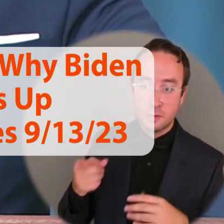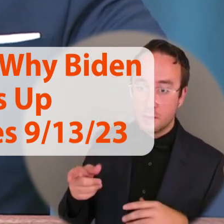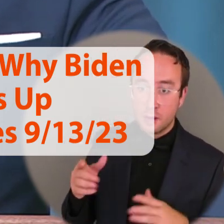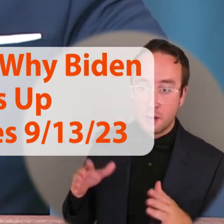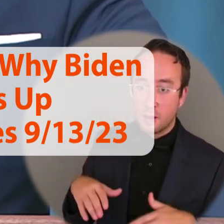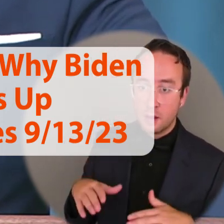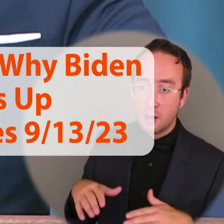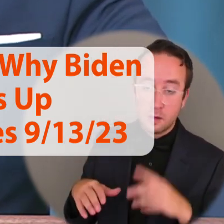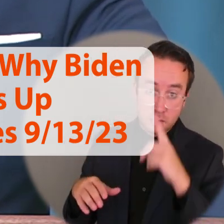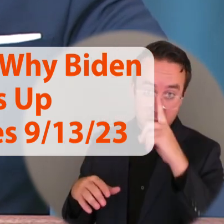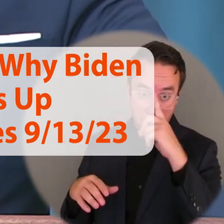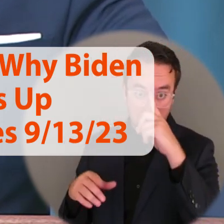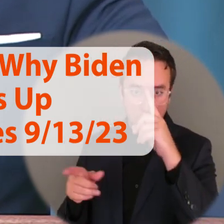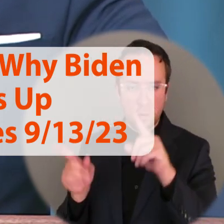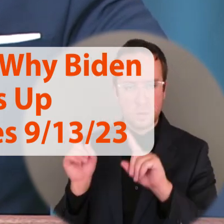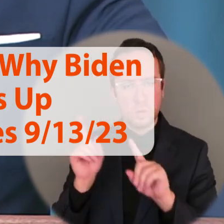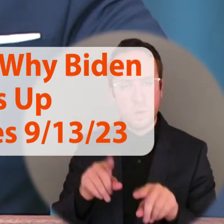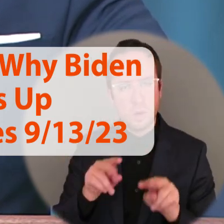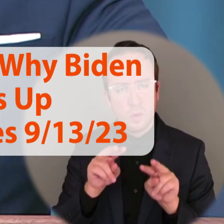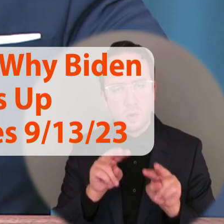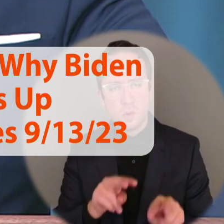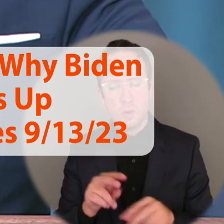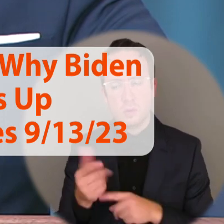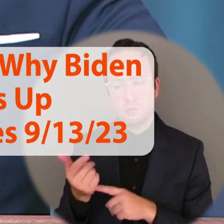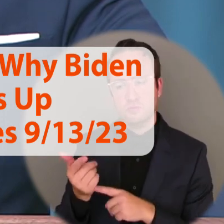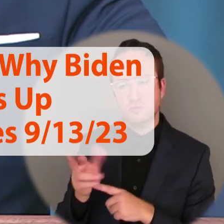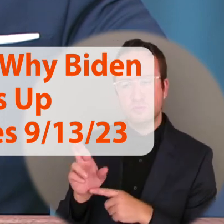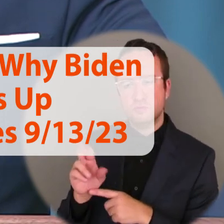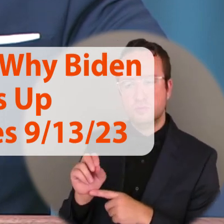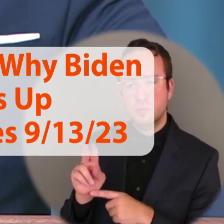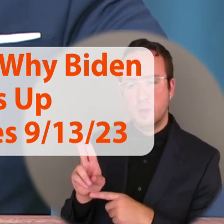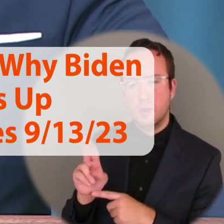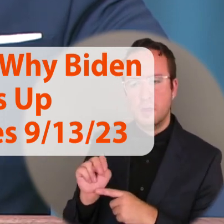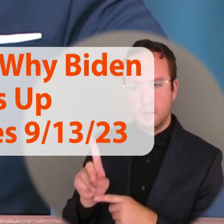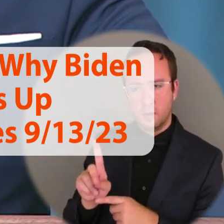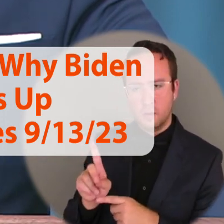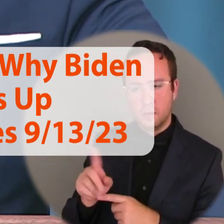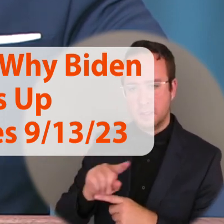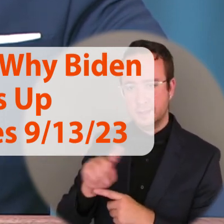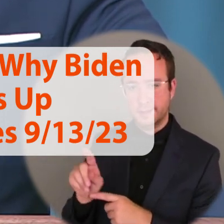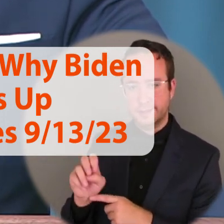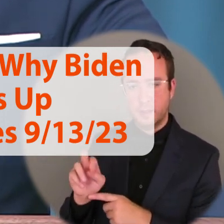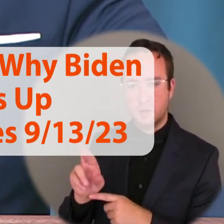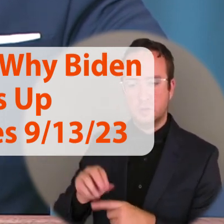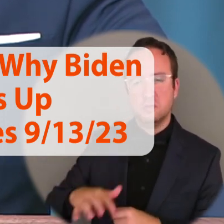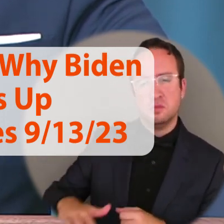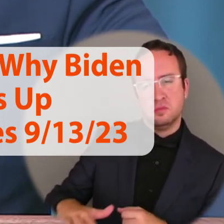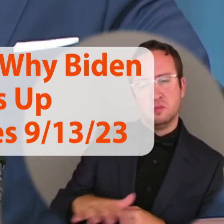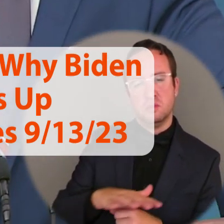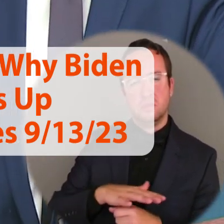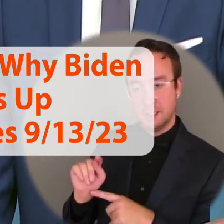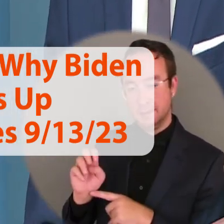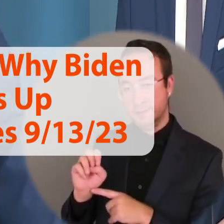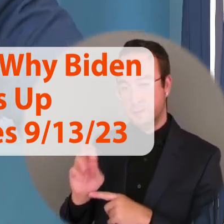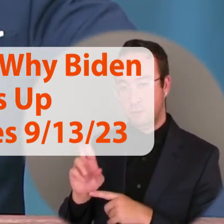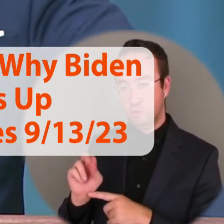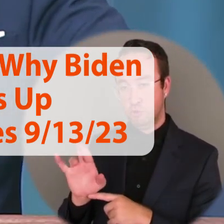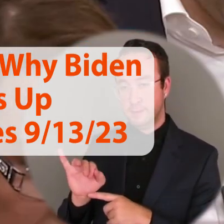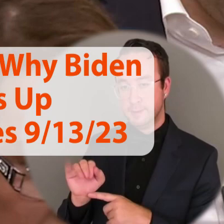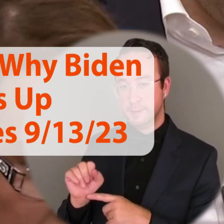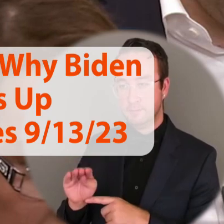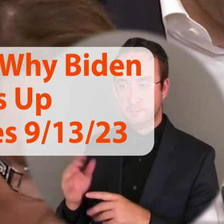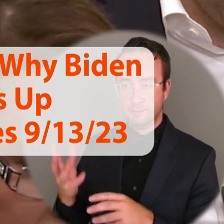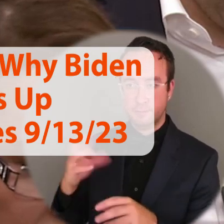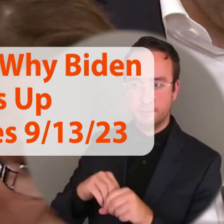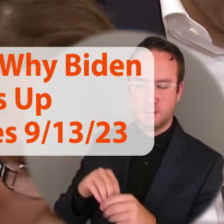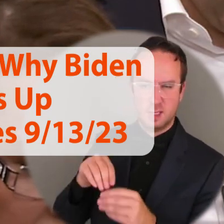in, about a week or so after the event, and what that looked and what that smelled and what that... Well, he's had a